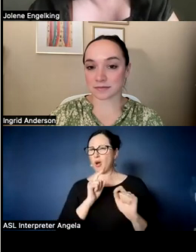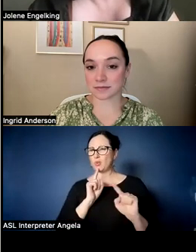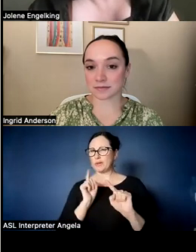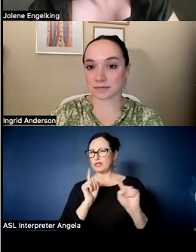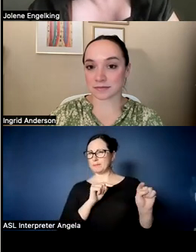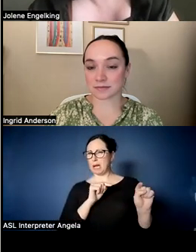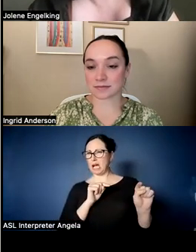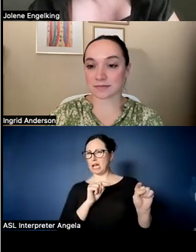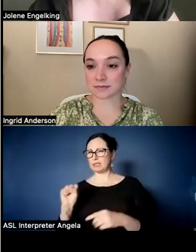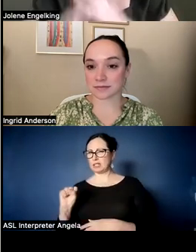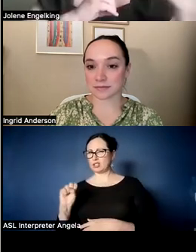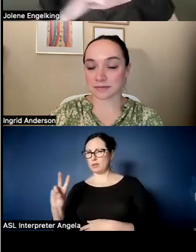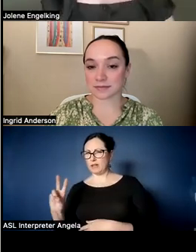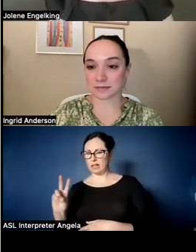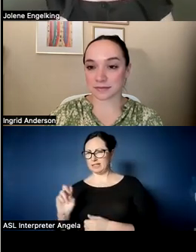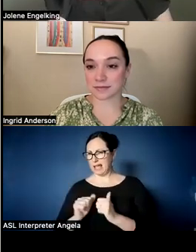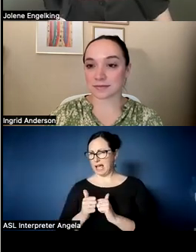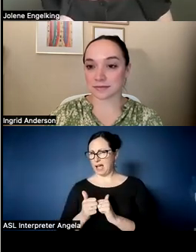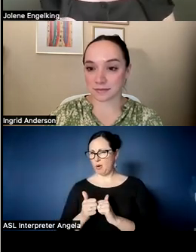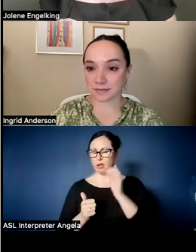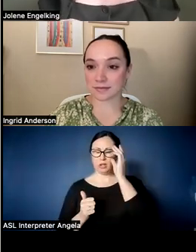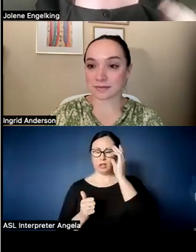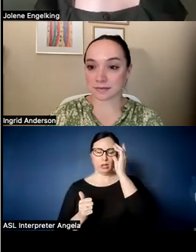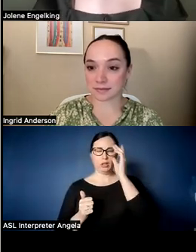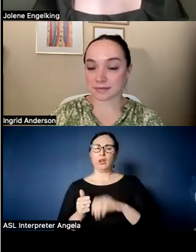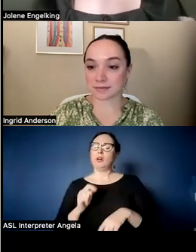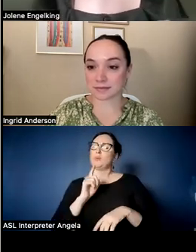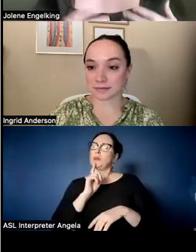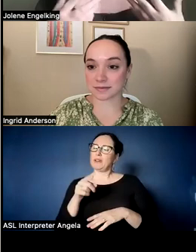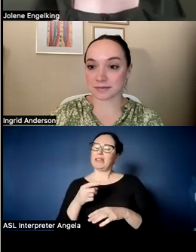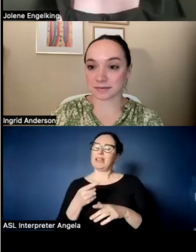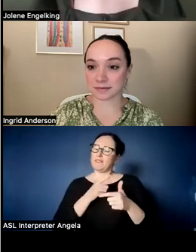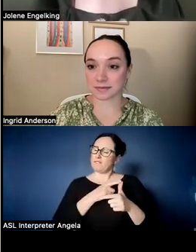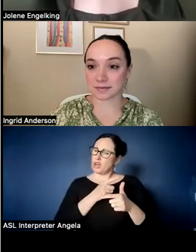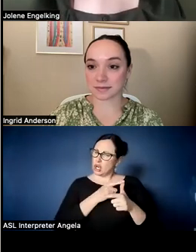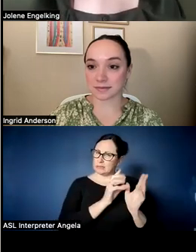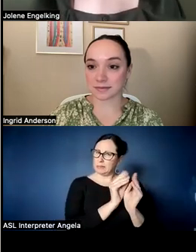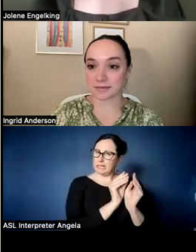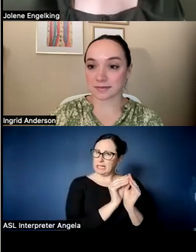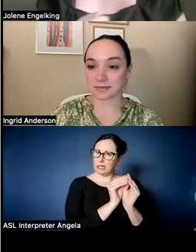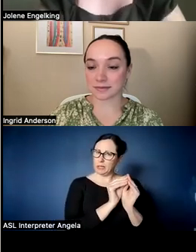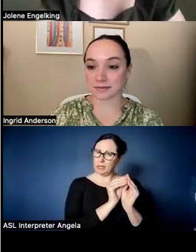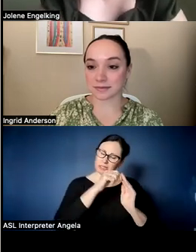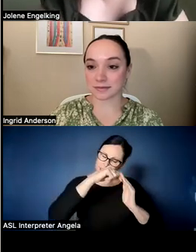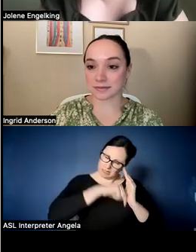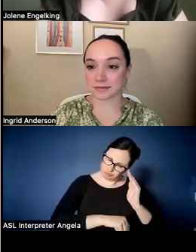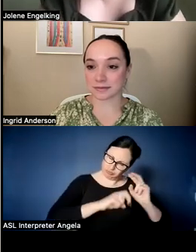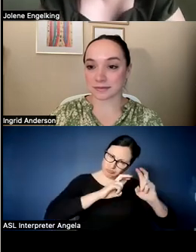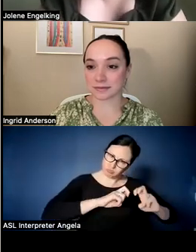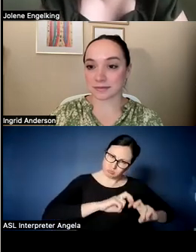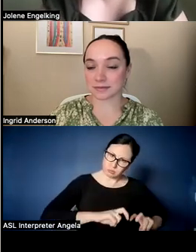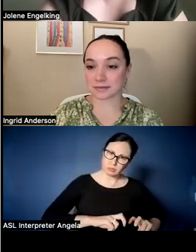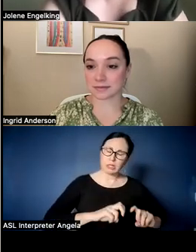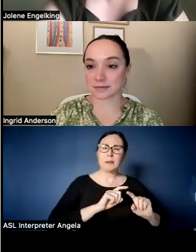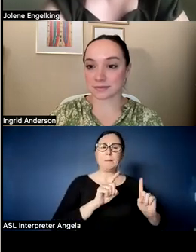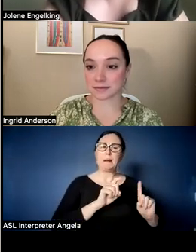violence. We dove a lot deeper into that in the first one, but it's still going to be really relevant to today. We're going to think